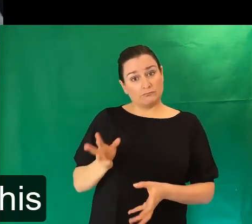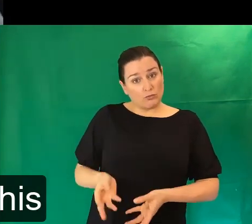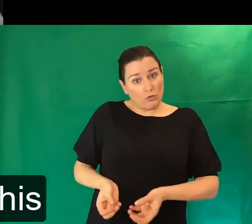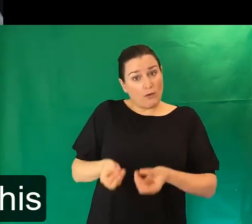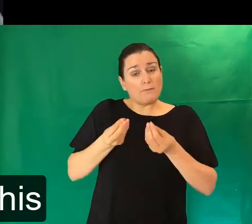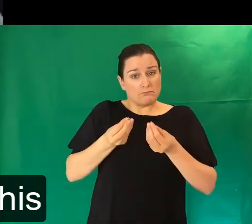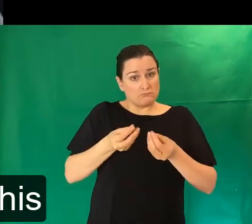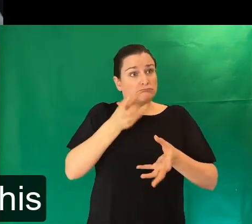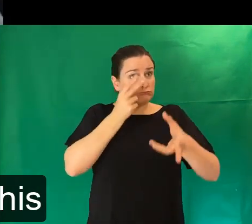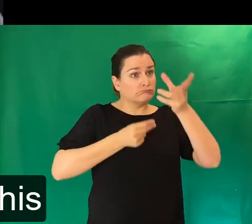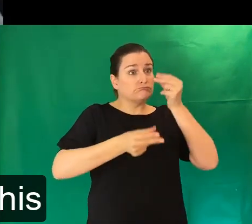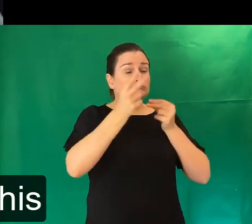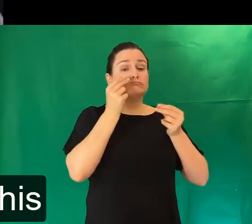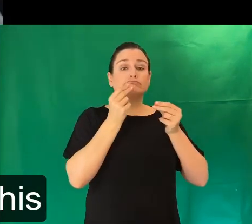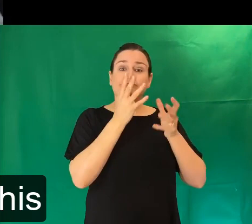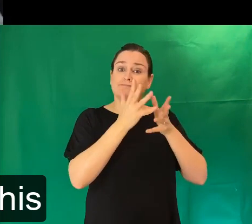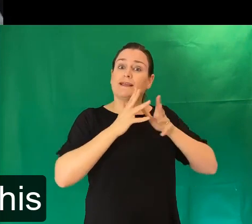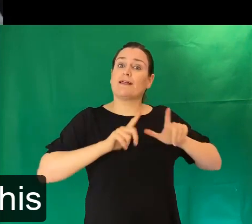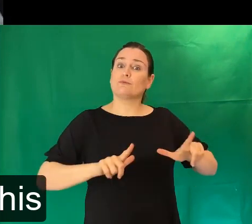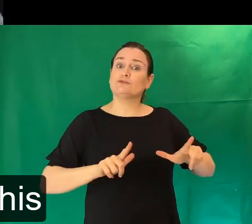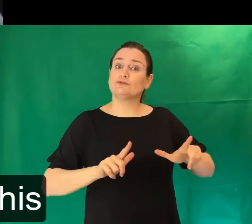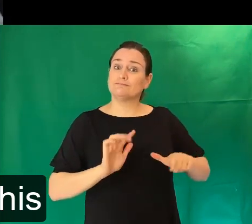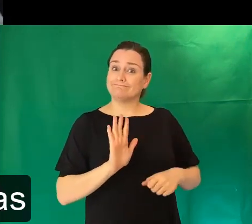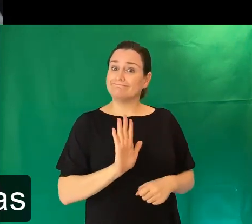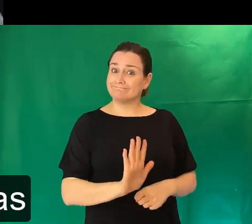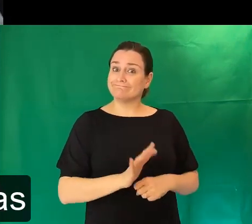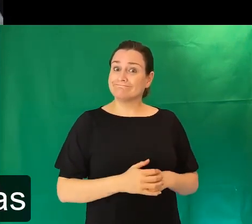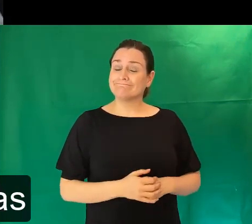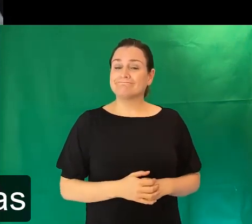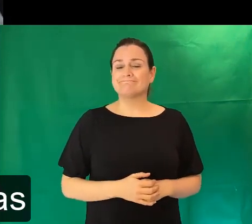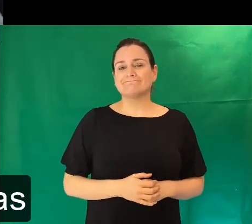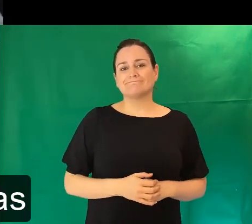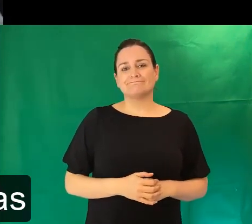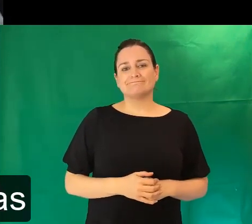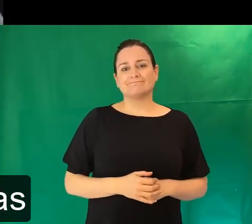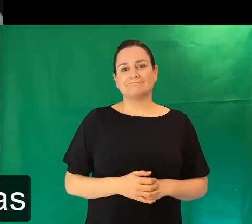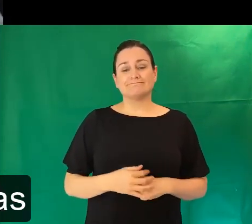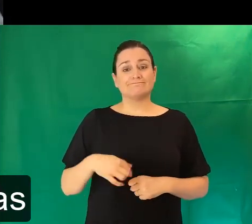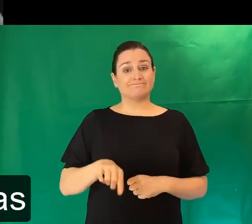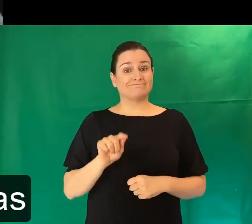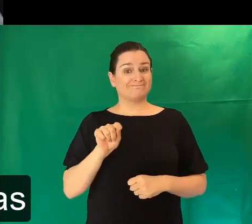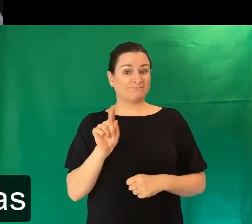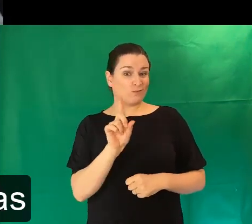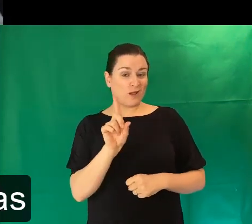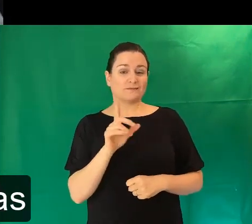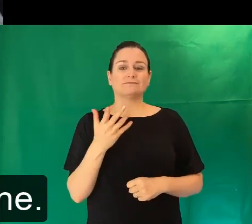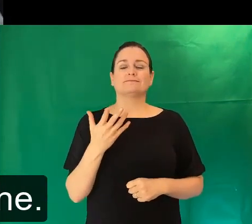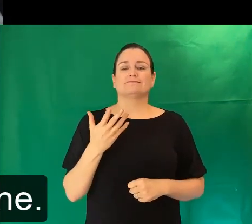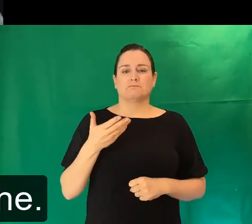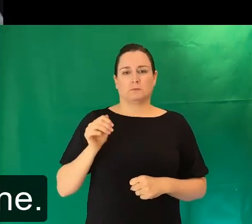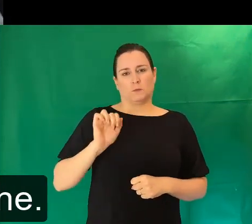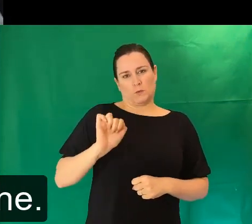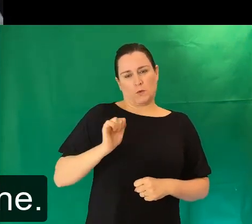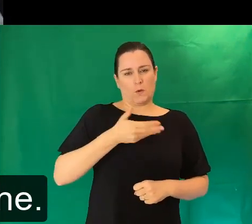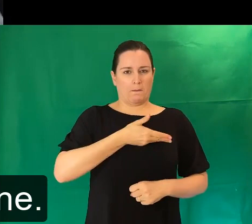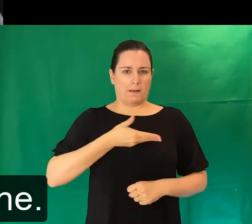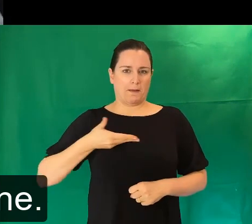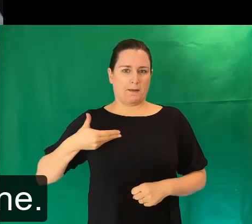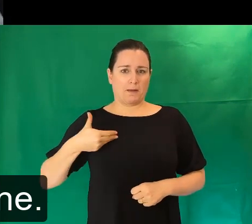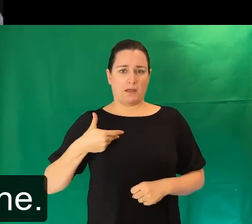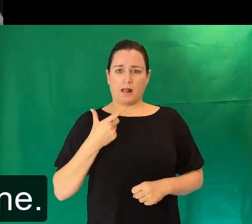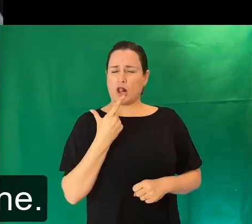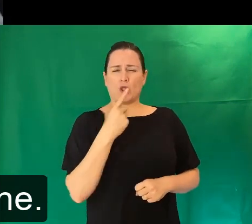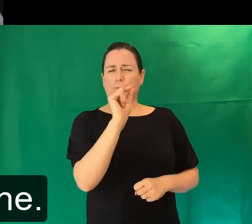learning South African Sign Language. And in this clip, in the situation, Ava's mother has been away. She's